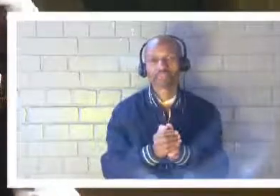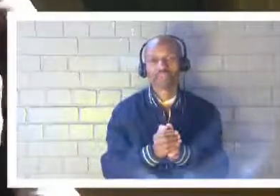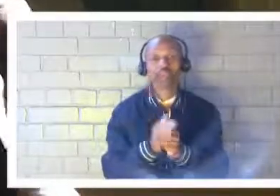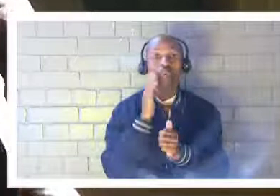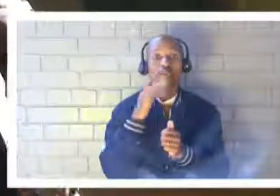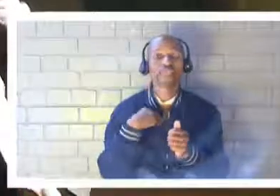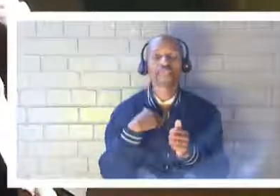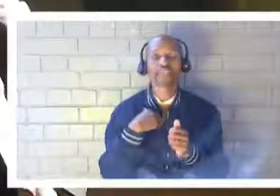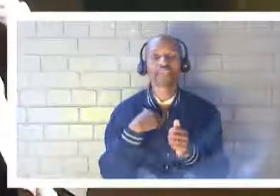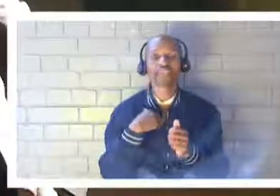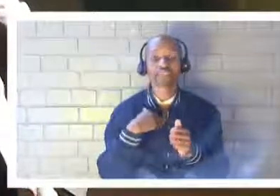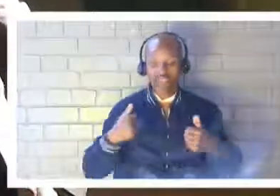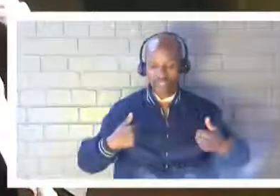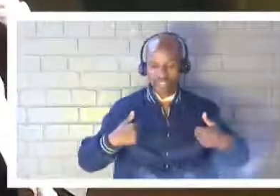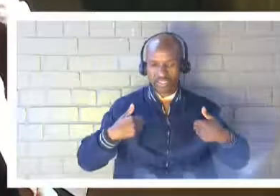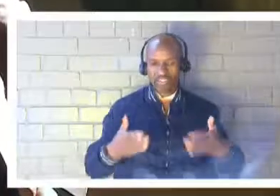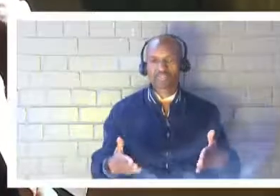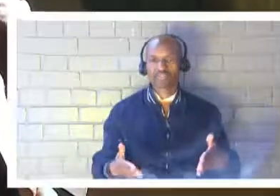when they are initiated?